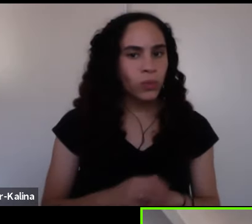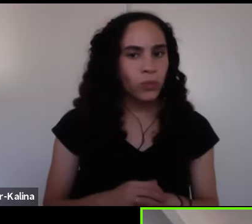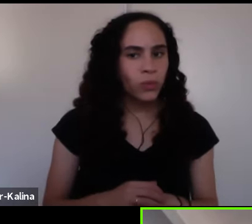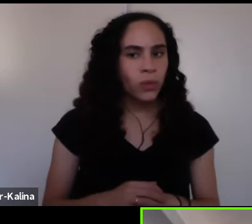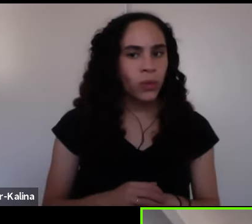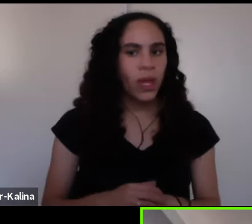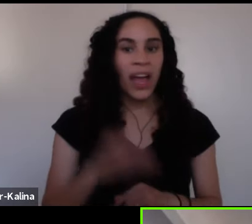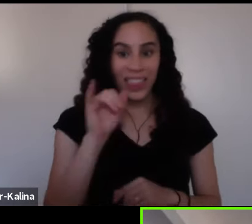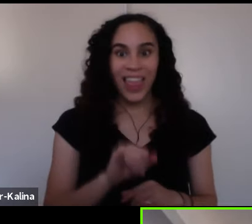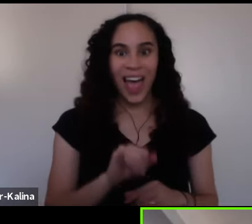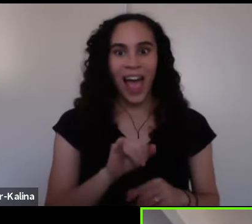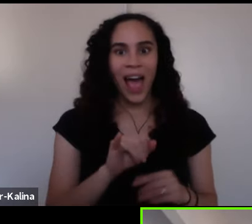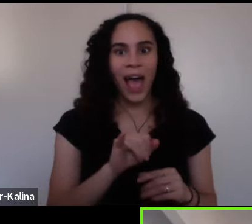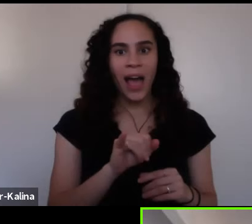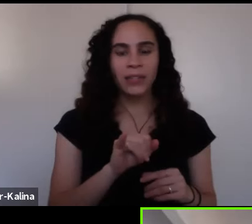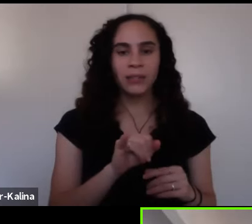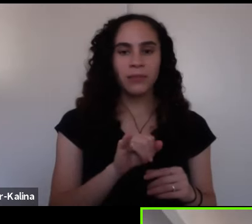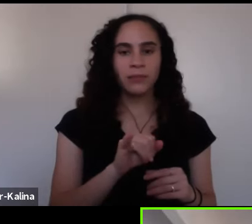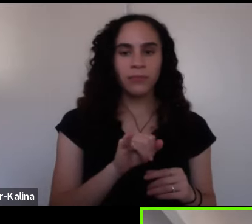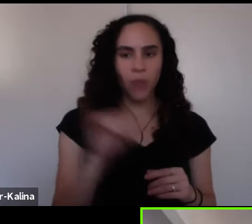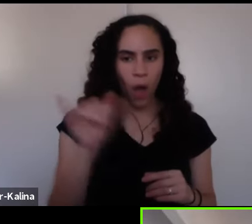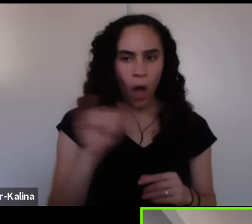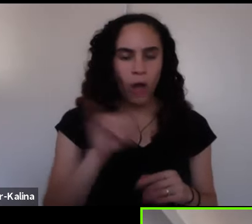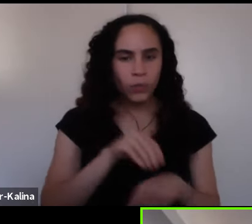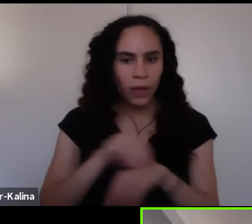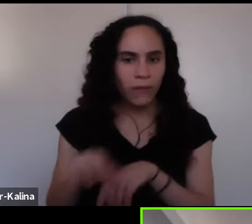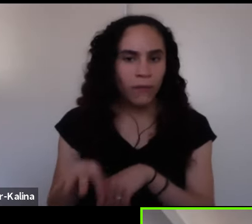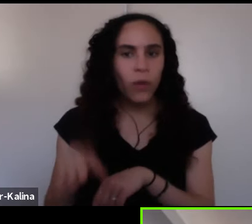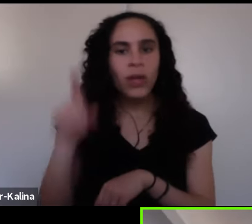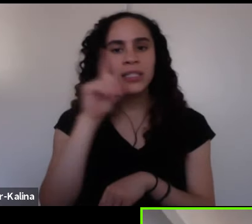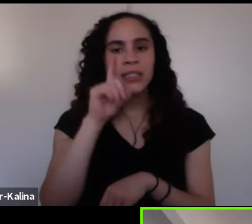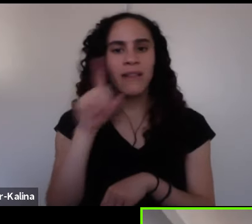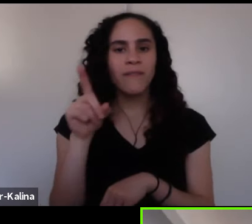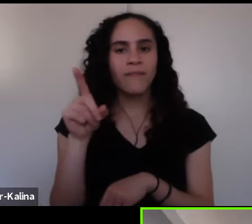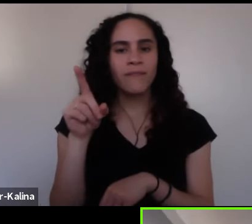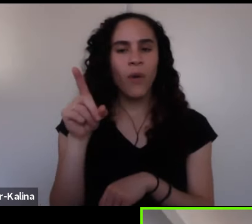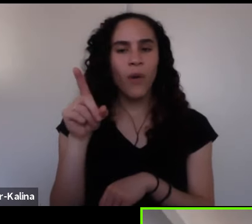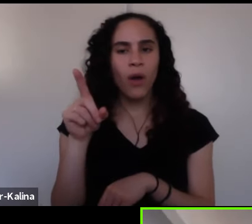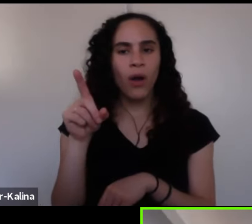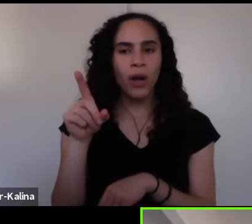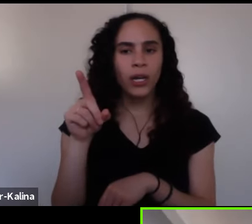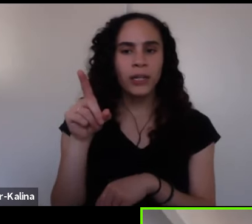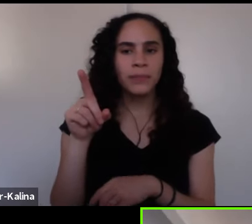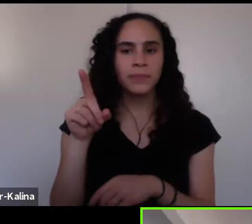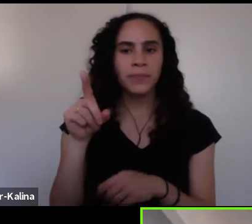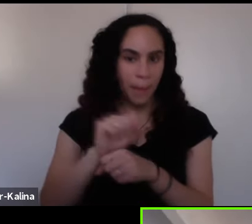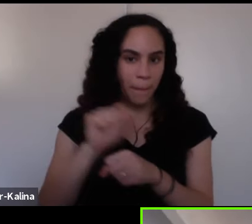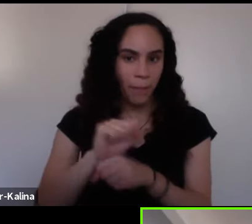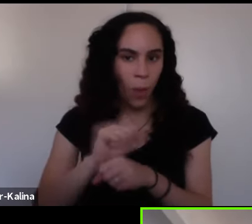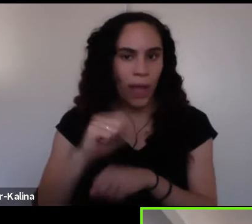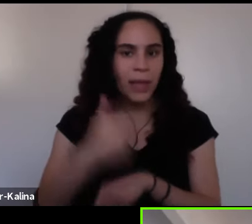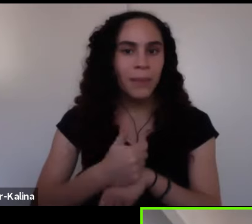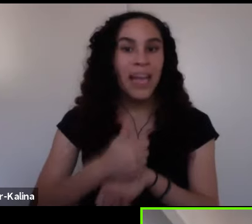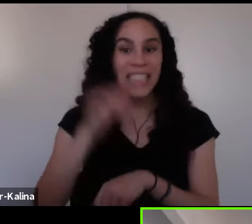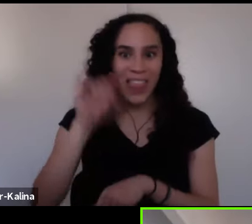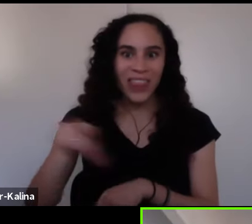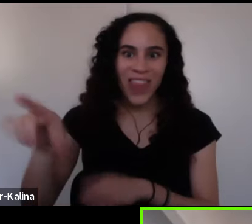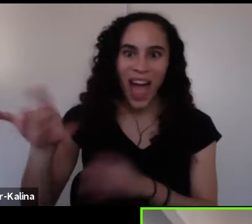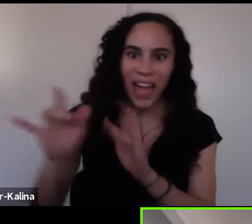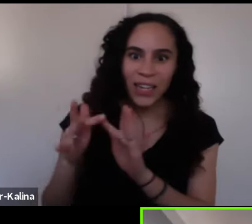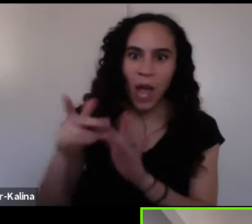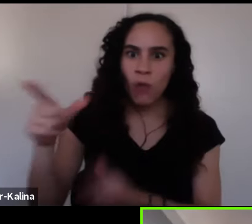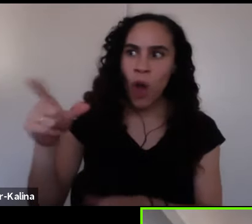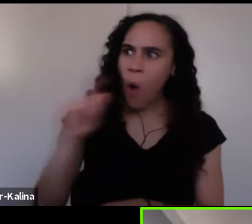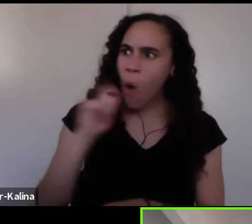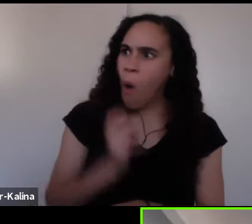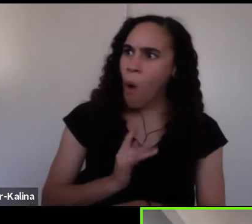Like, this is something that's really important. That affinity network needs allies, or that affinity network is doing something cool, right? And then you also have